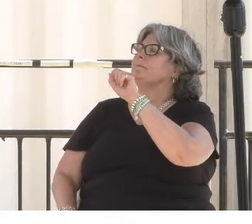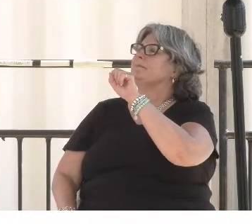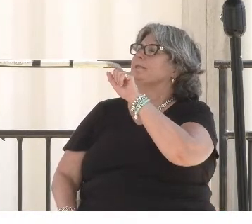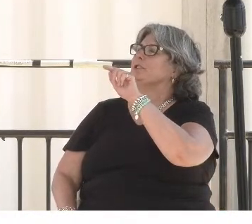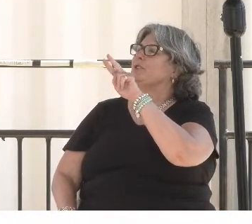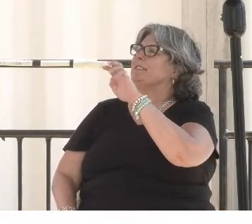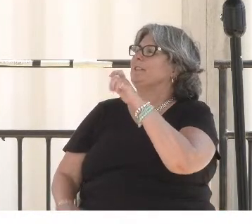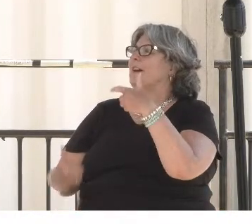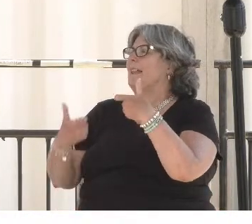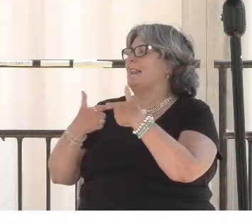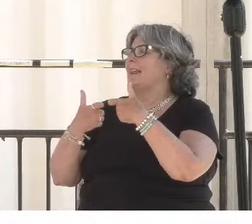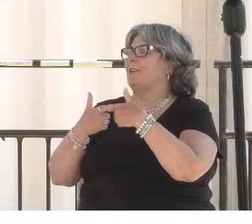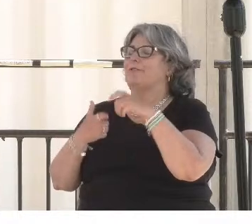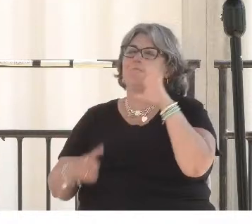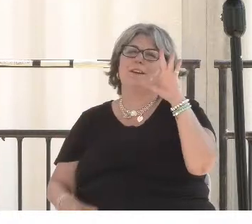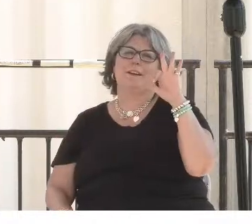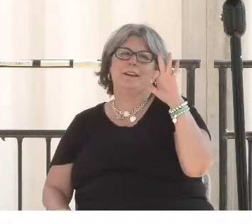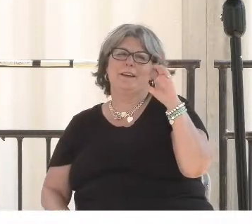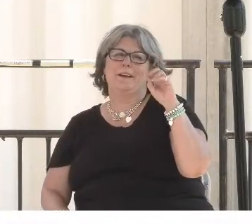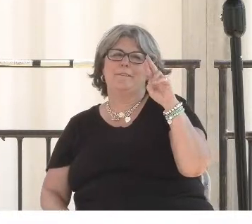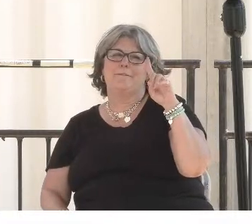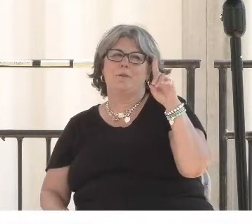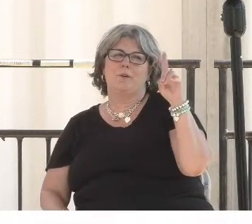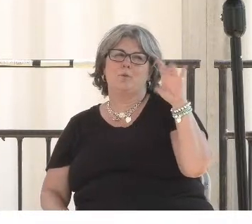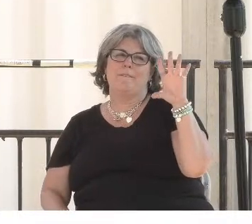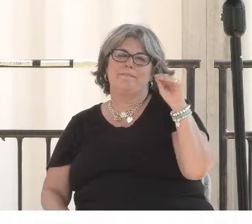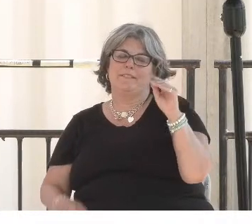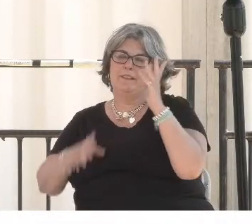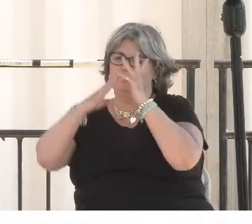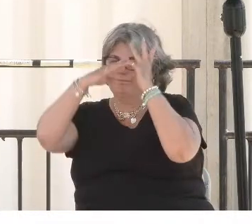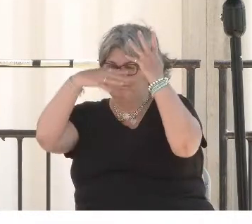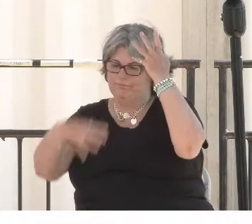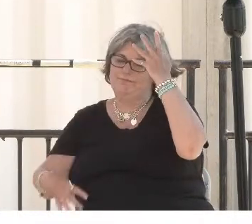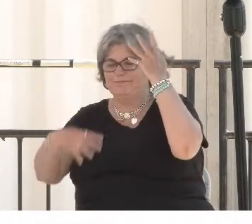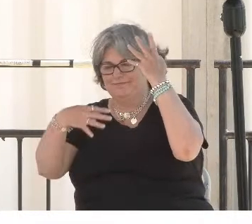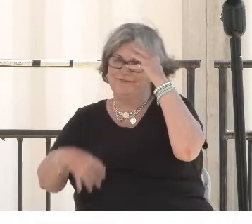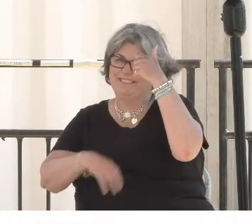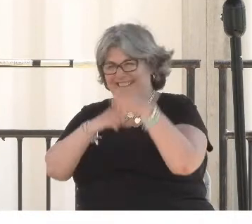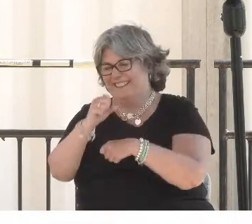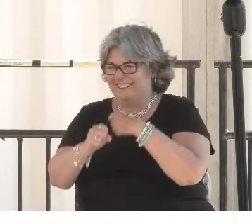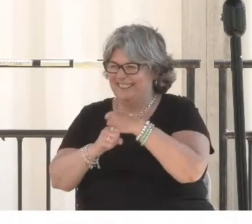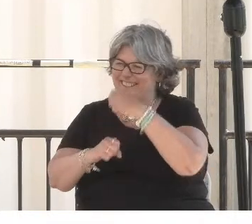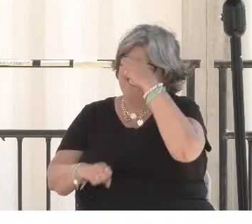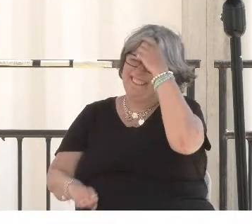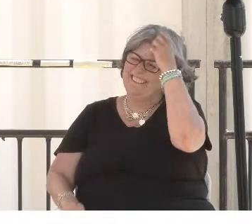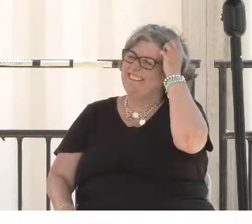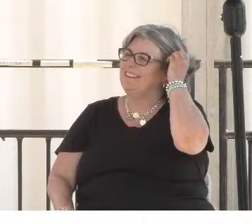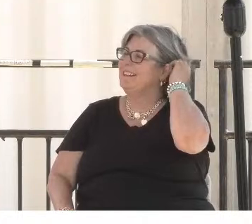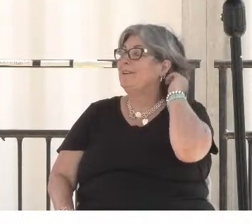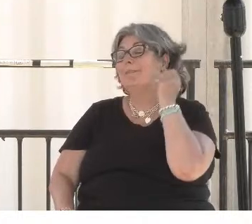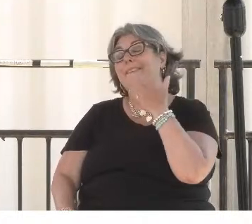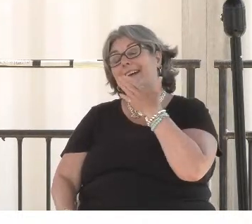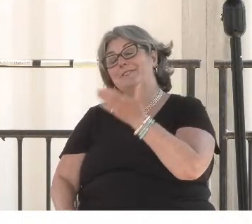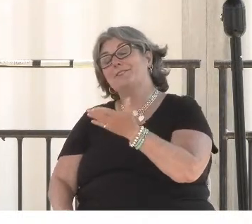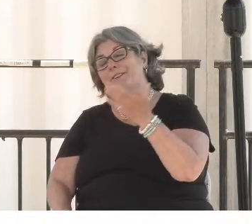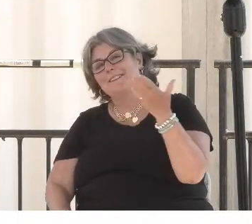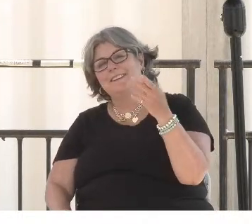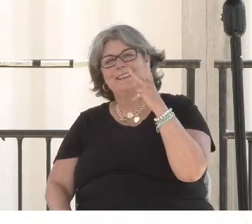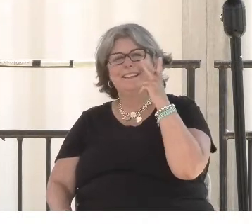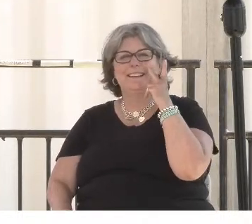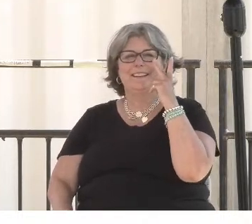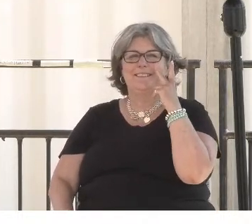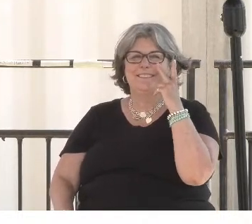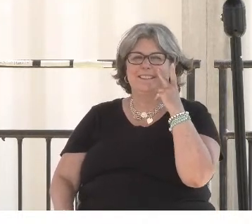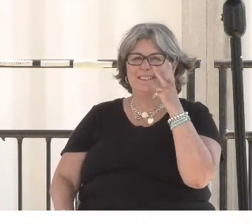electric Ford 150, like the waiting list is for 10 years or something, but that's a good thing. There you can see the pent up